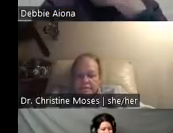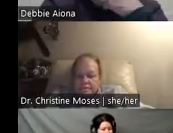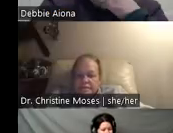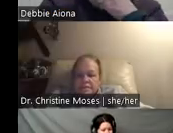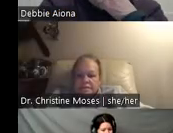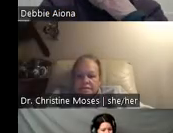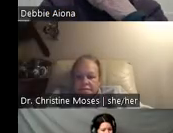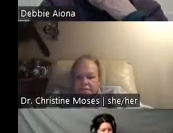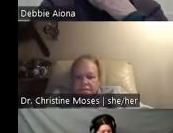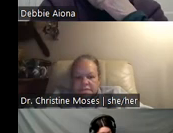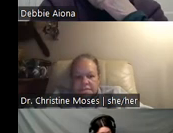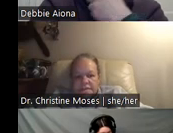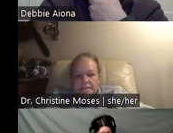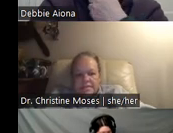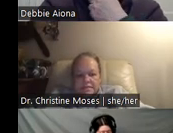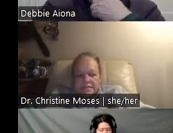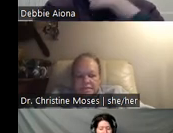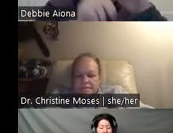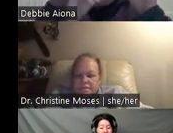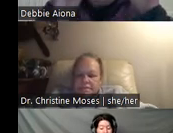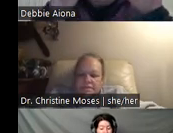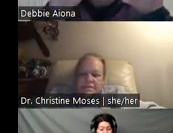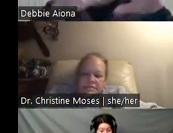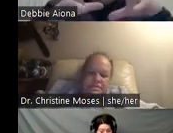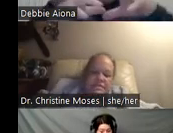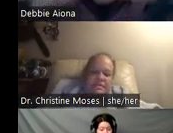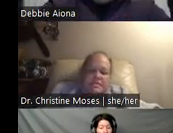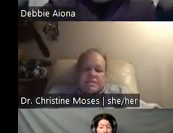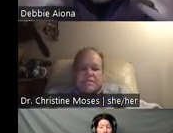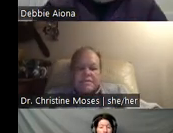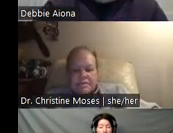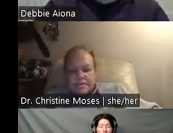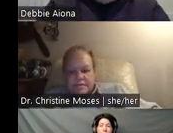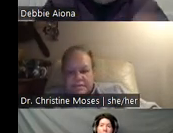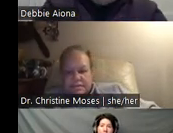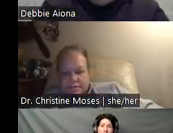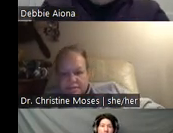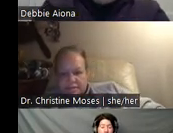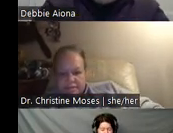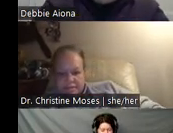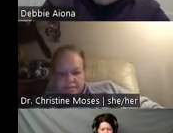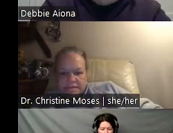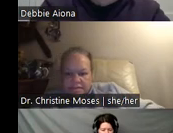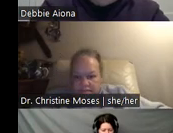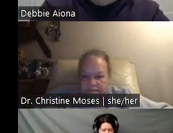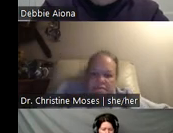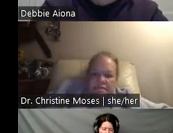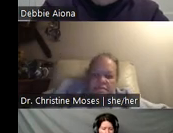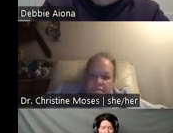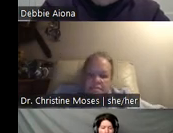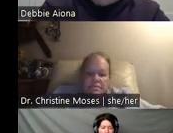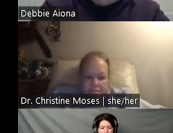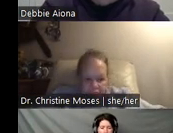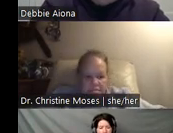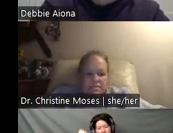And so they do this thing where they have, so like if there's, like we in Portland would be the big protest that we had,